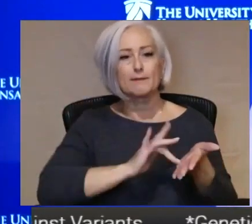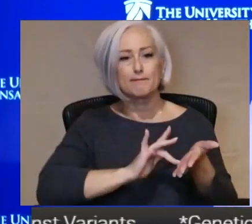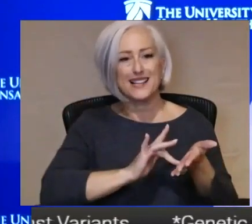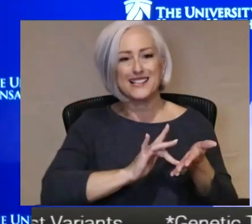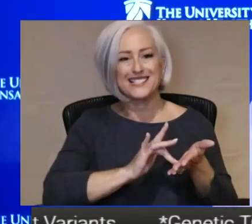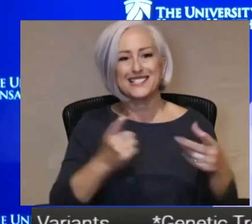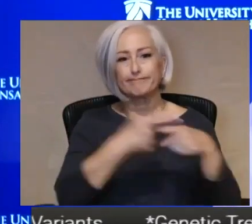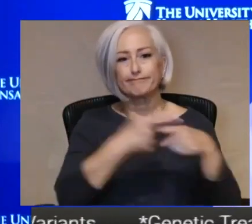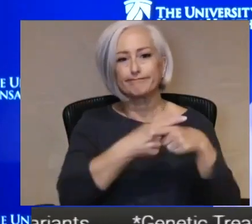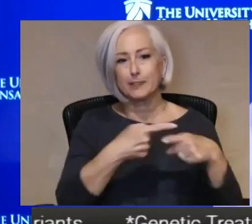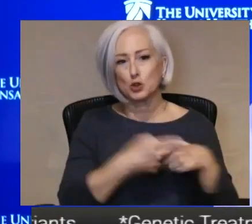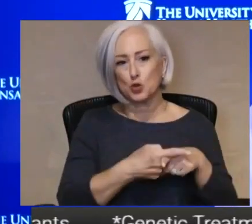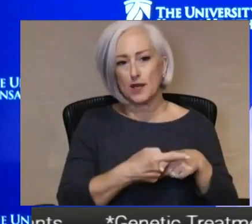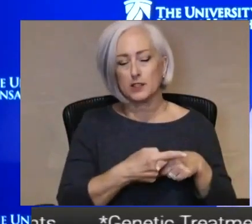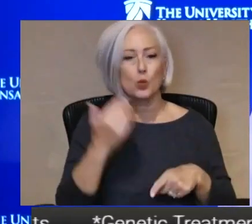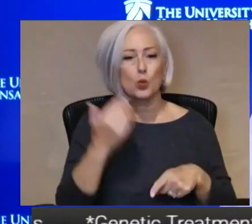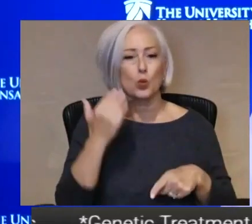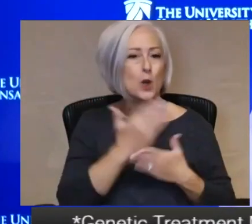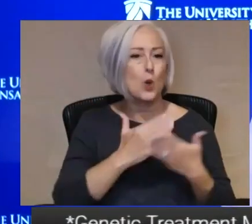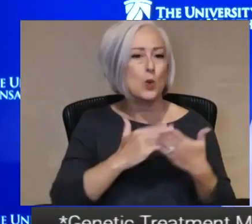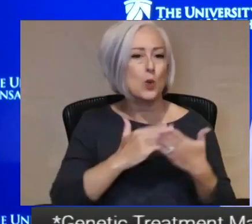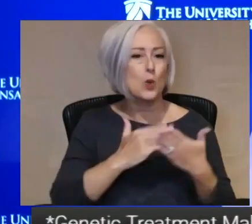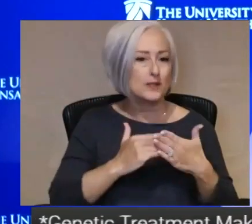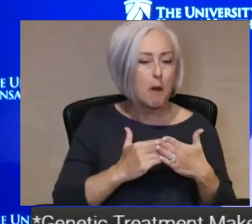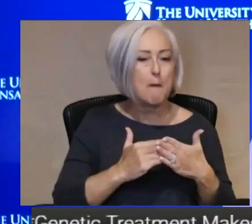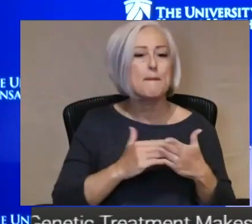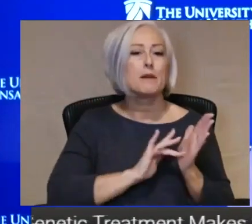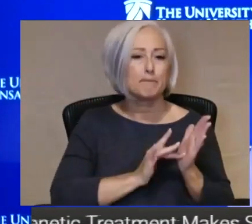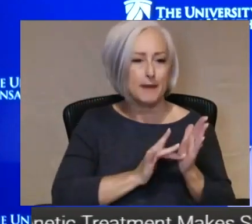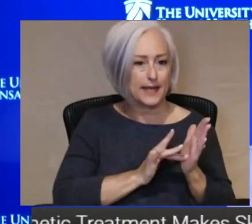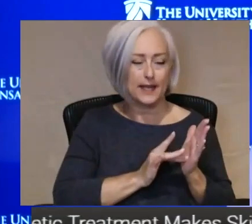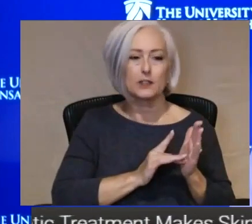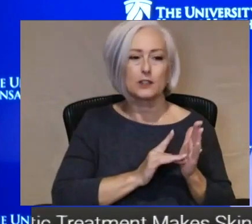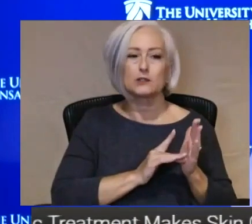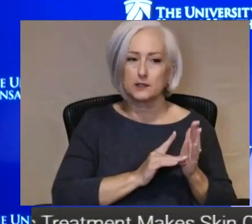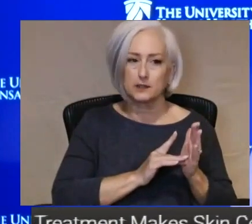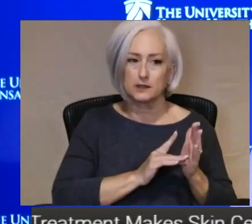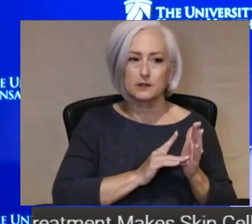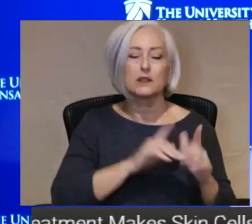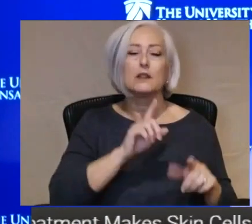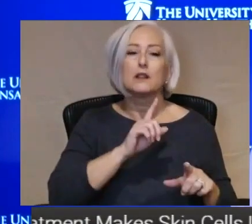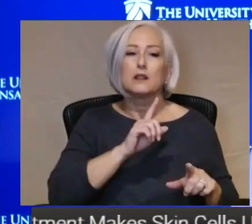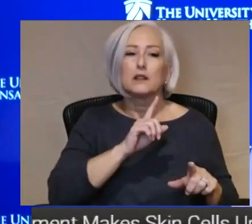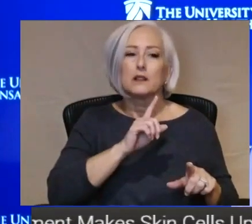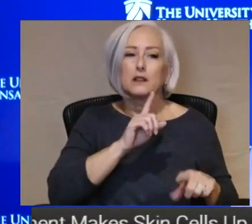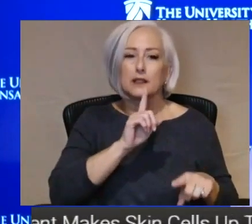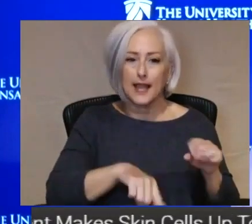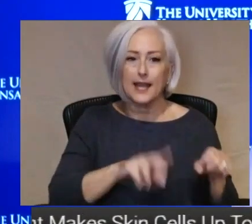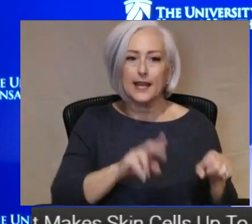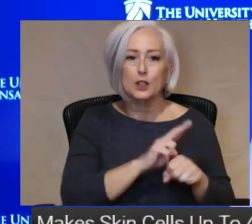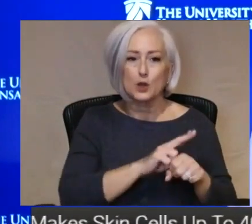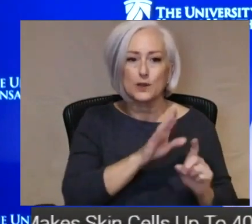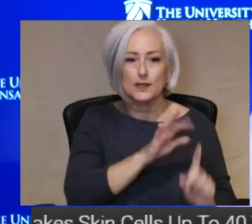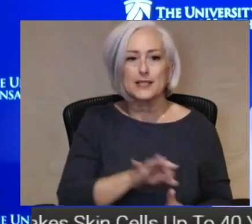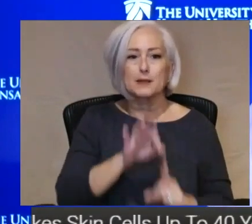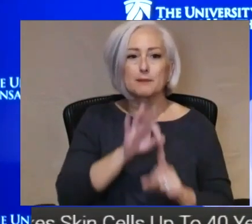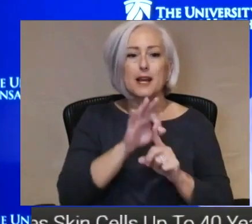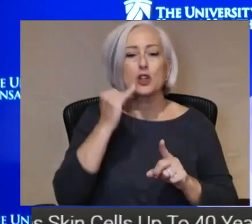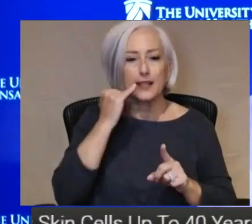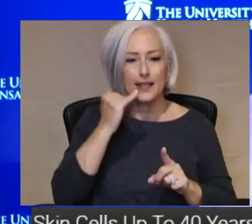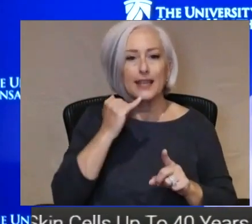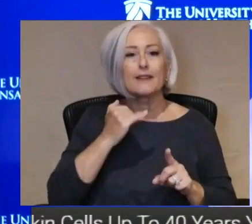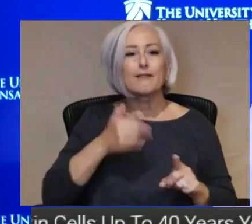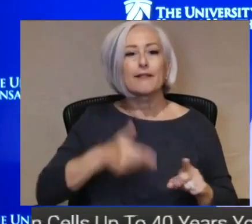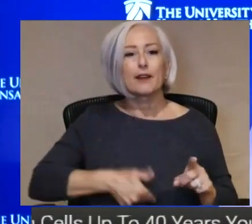interactions with medications, particularly medications that are metabolized through the liver. Just have to look exactly